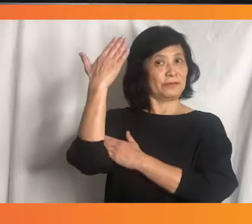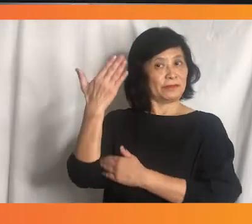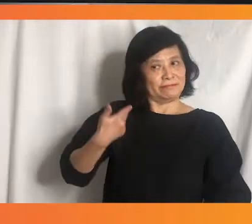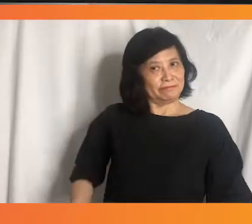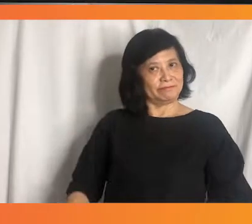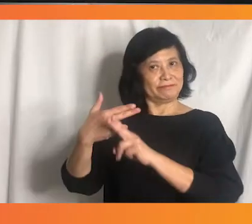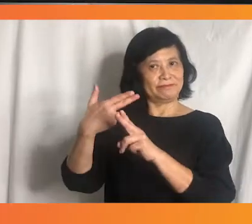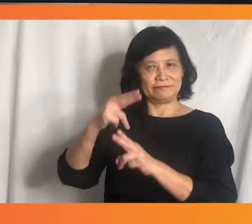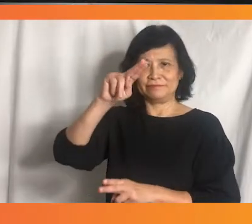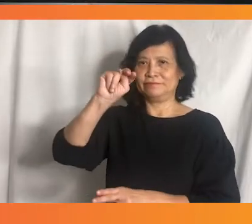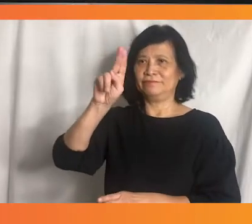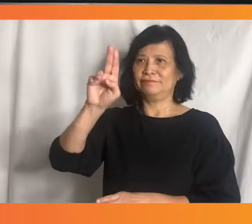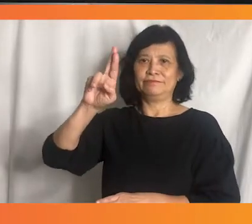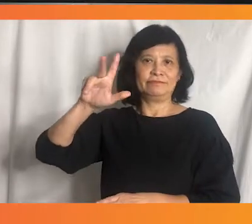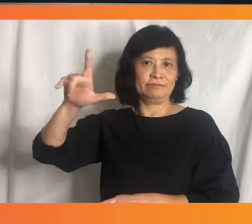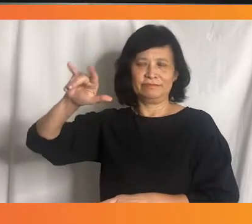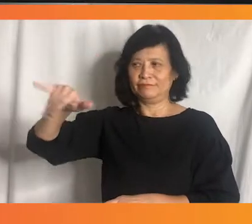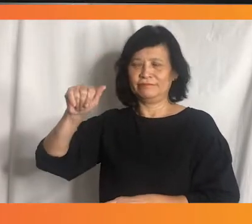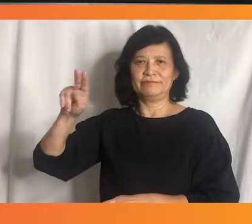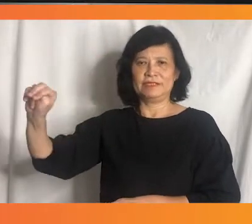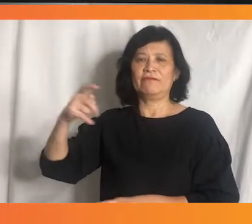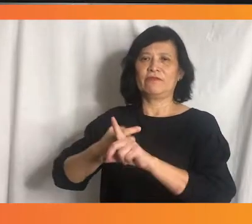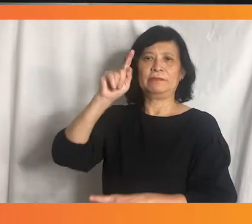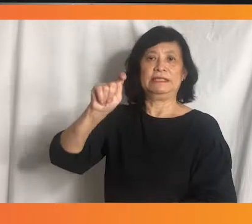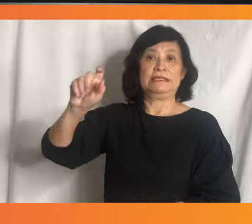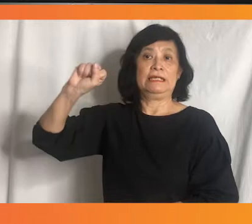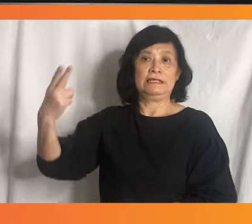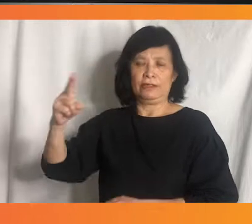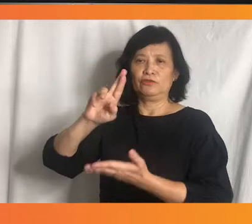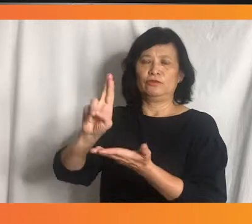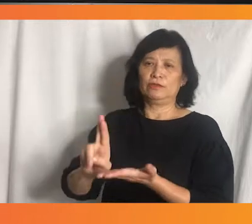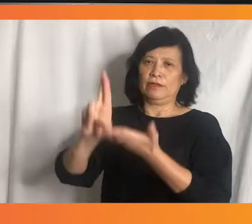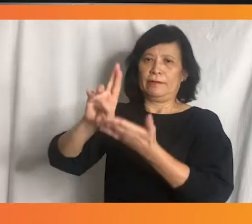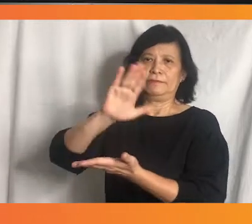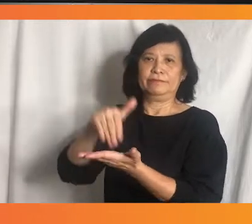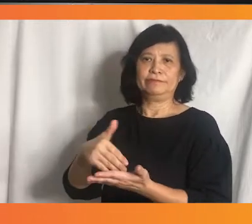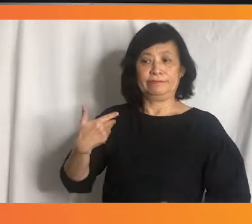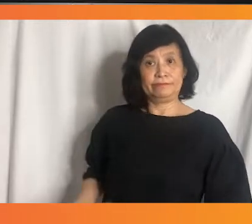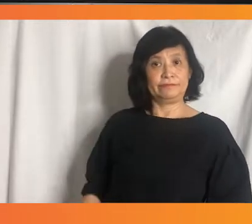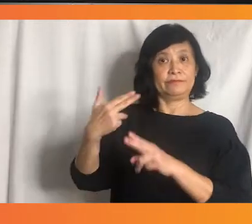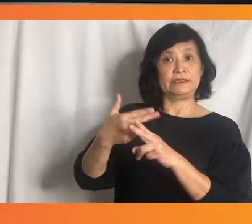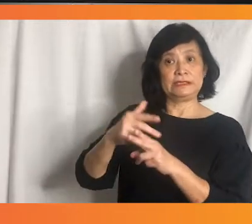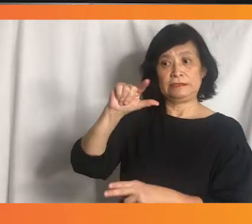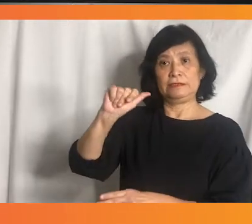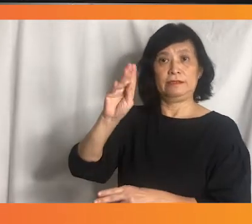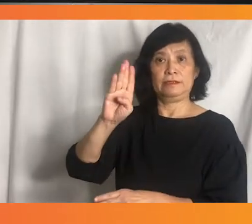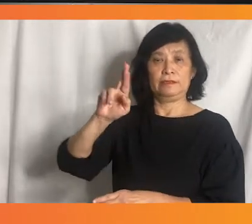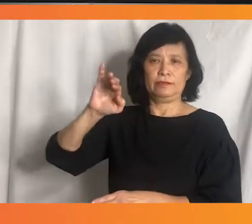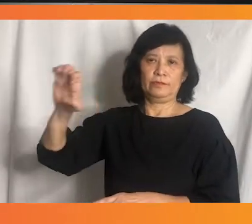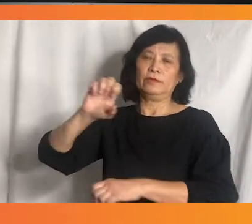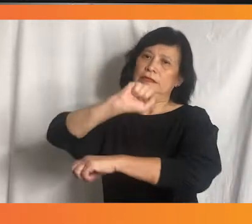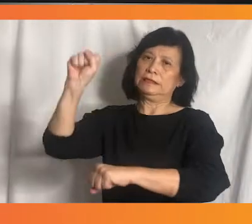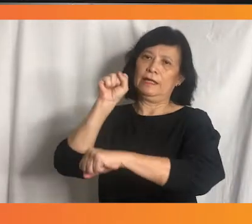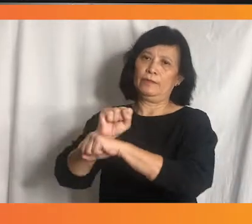Good morning, everyone. My name is Nurul Jannah, and I'm from Tock Rehab Centre. Hi, everyone. My name is Gabriel, and I'm from Singapore Institute of